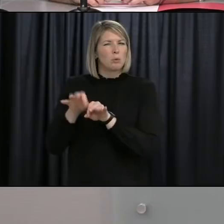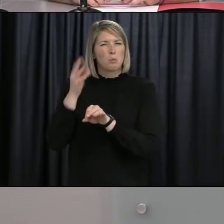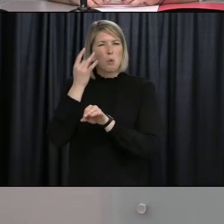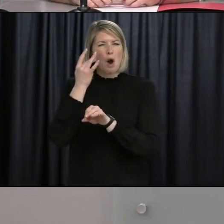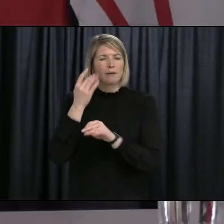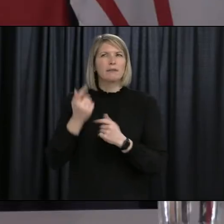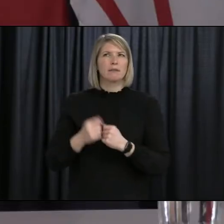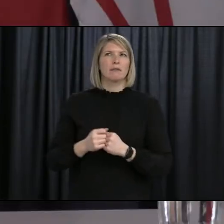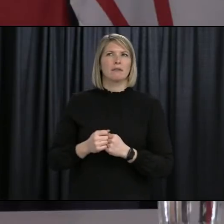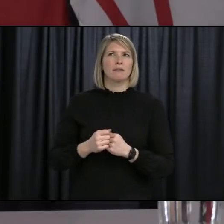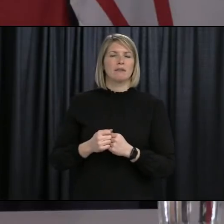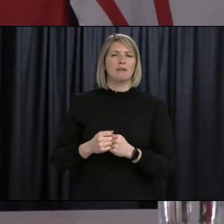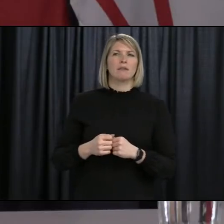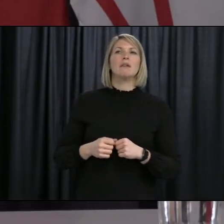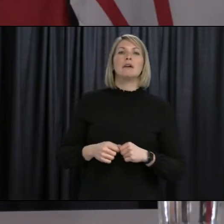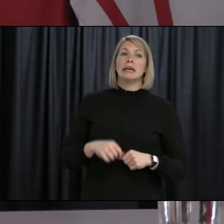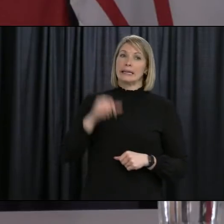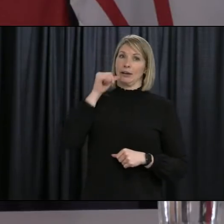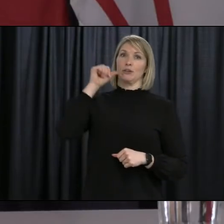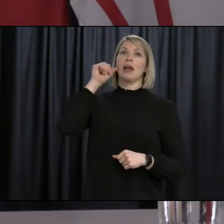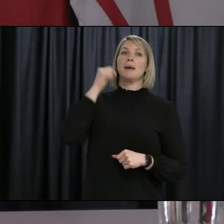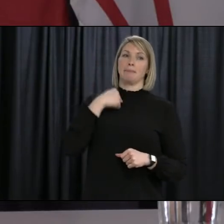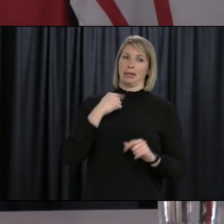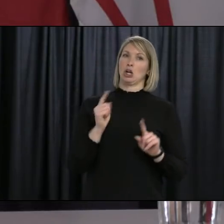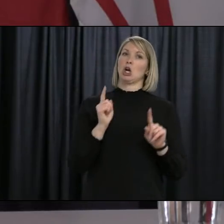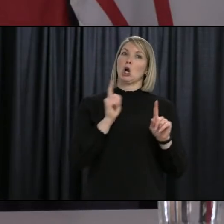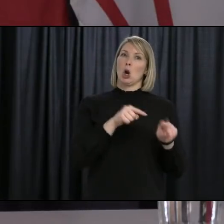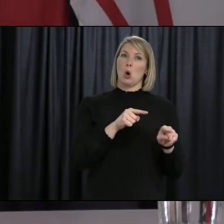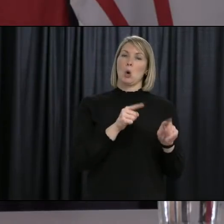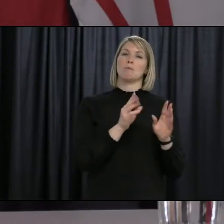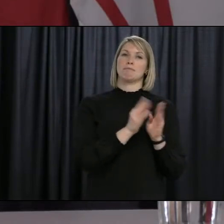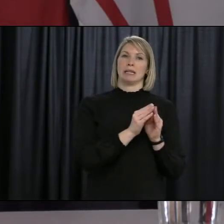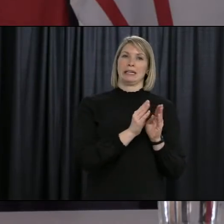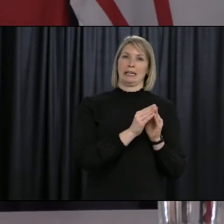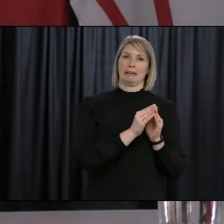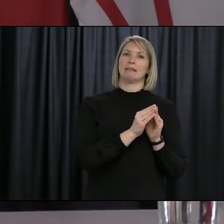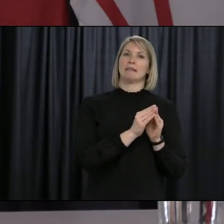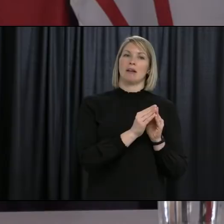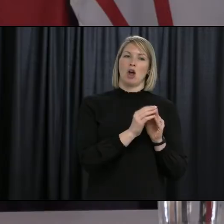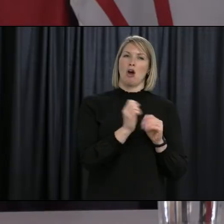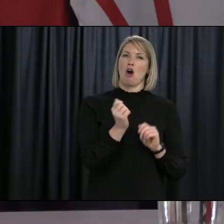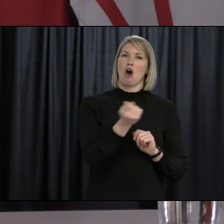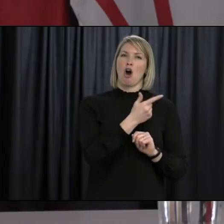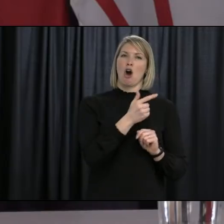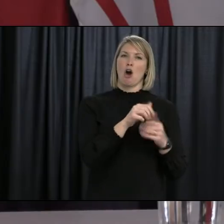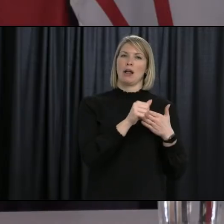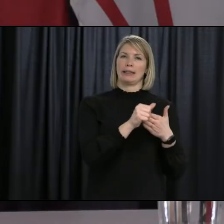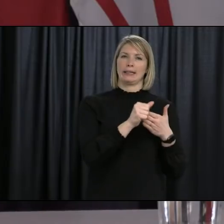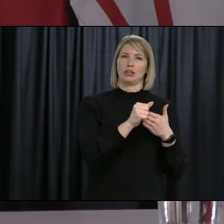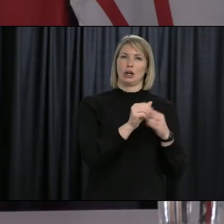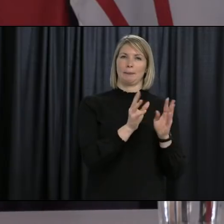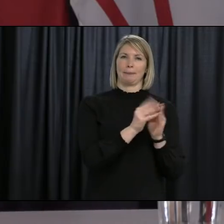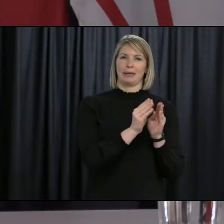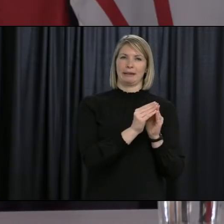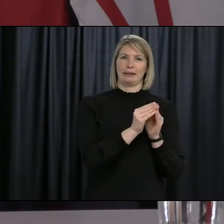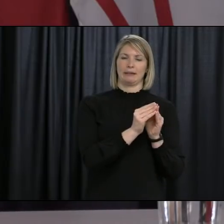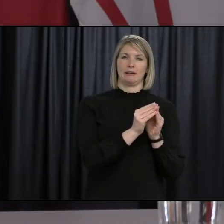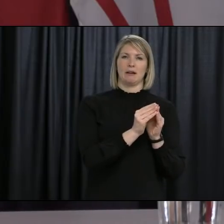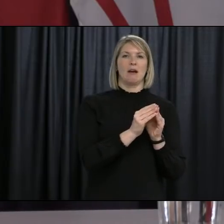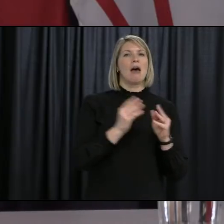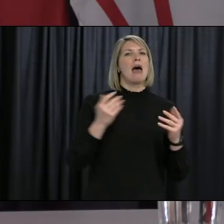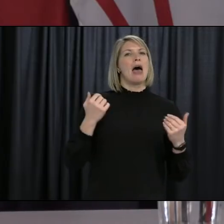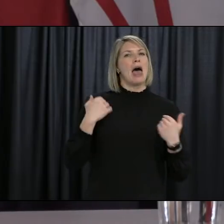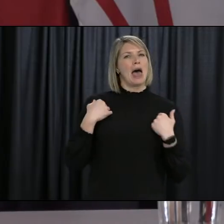Two points. First of all, I was there yesterday and will be there tomorrow on the all-party committee. We had a previously scheduled